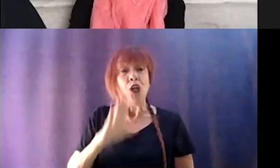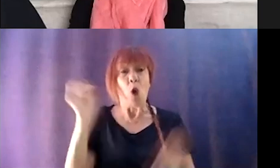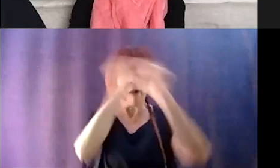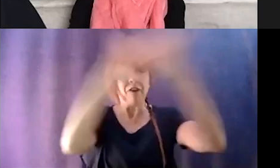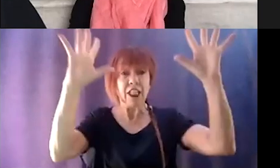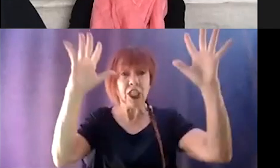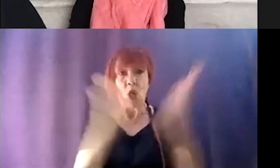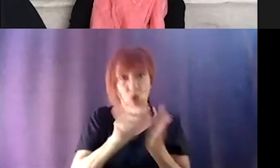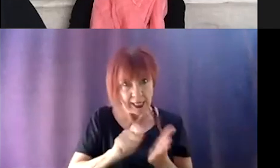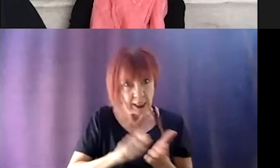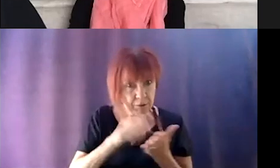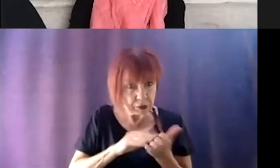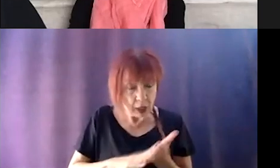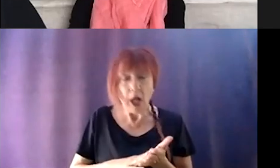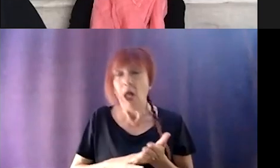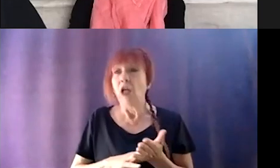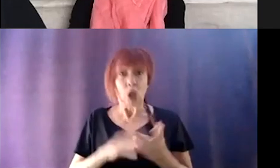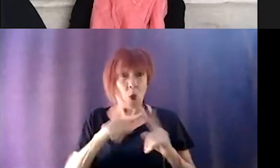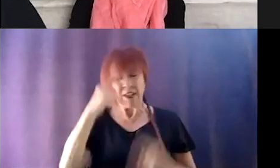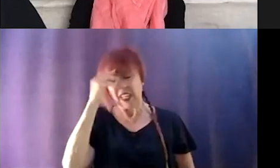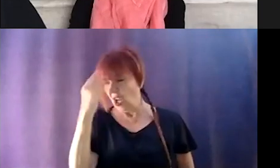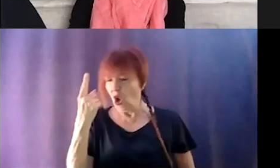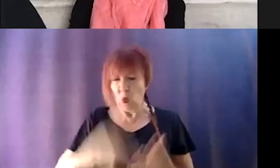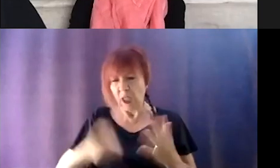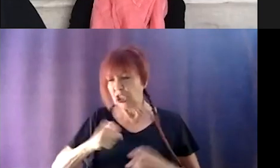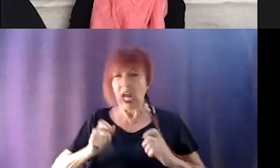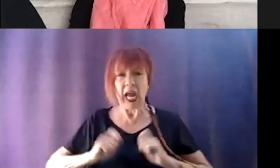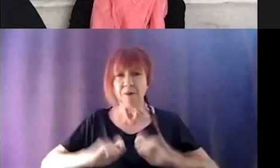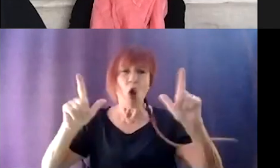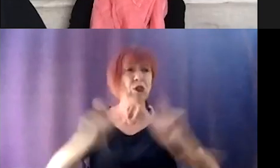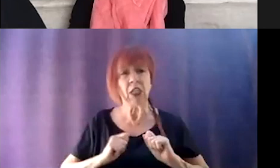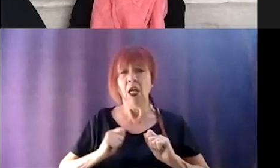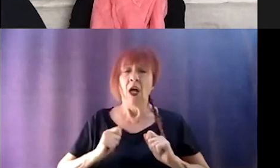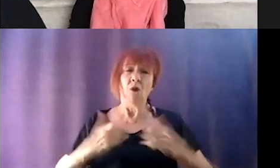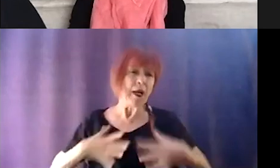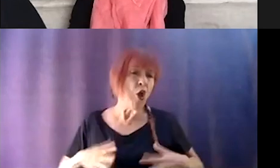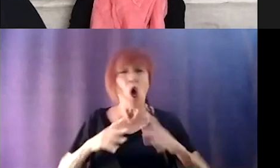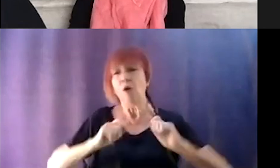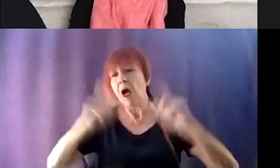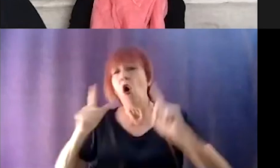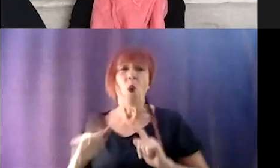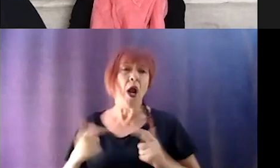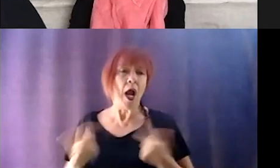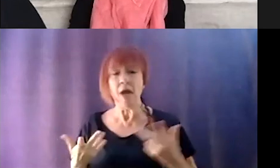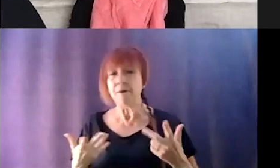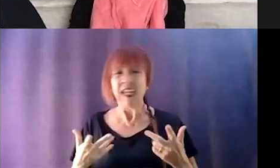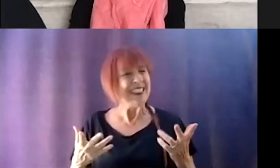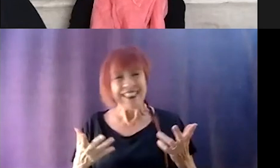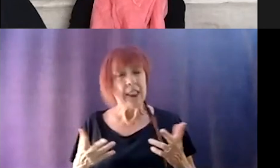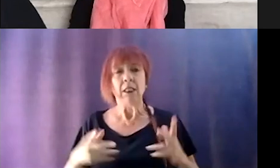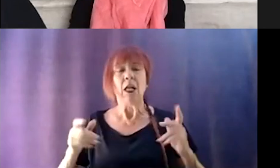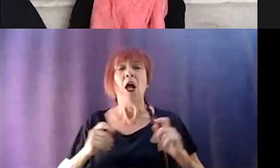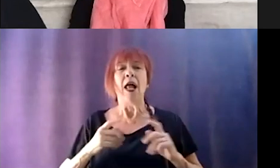out, well, what do I post? Do I post a picture? Do I do a video? Do I talk about what I'm wearing or my shoes? it's really about having